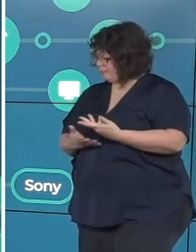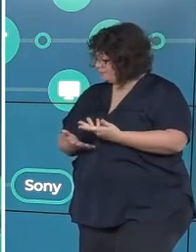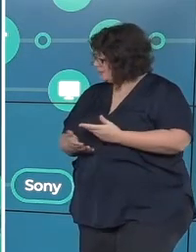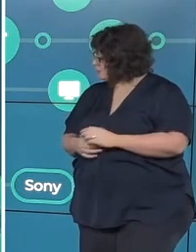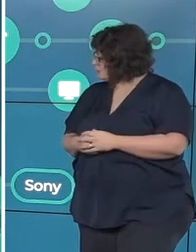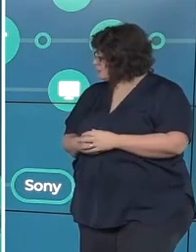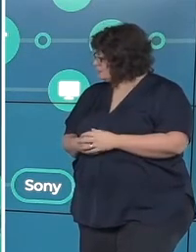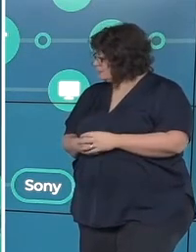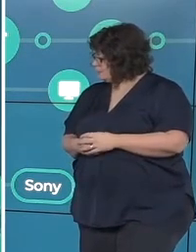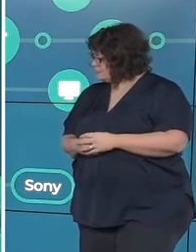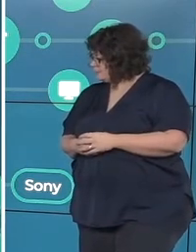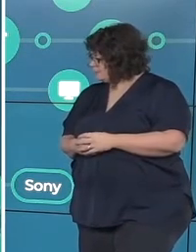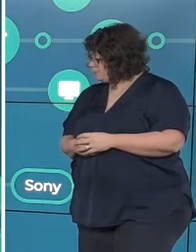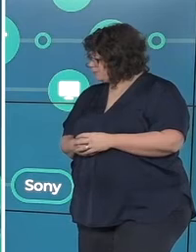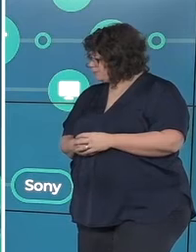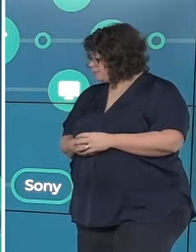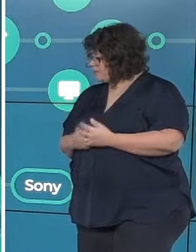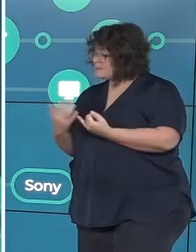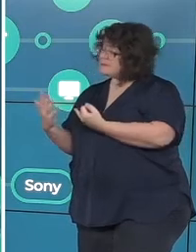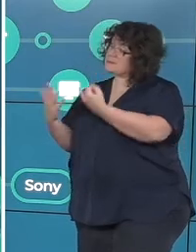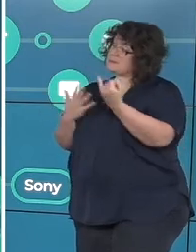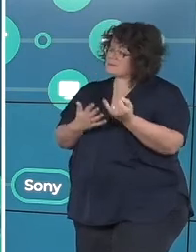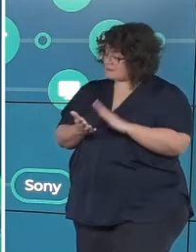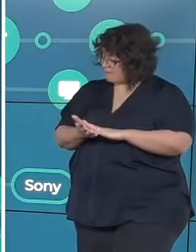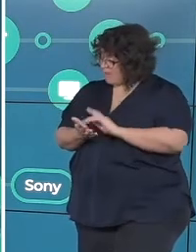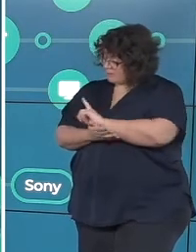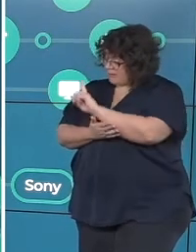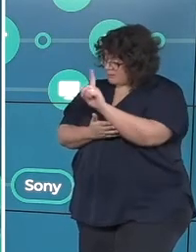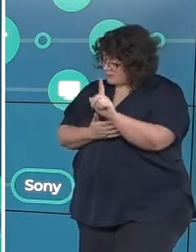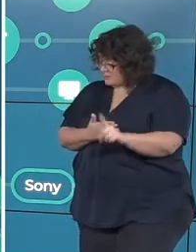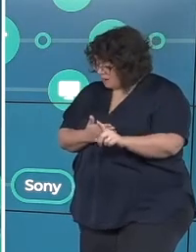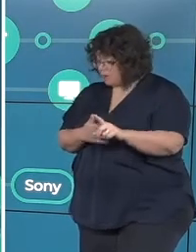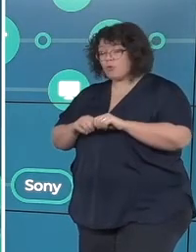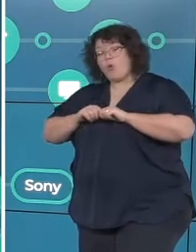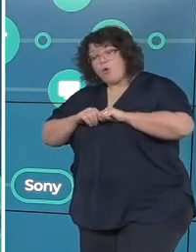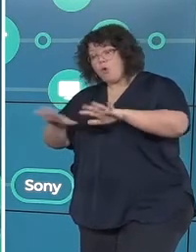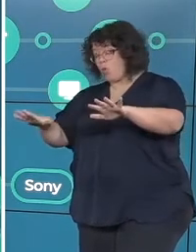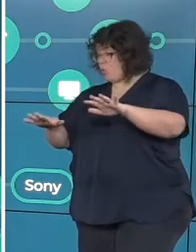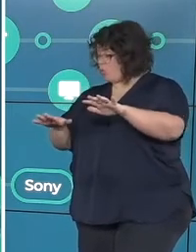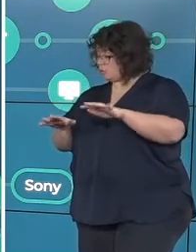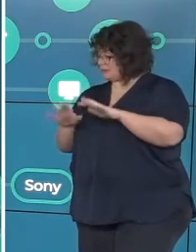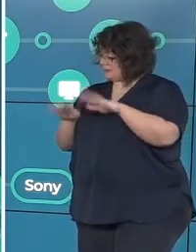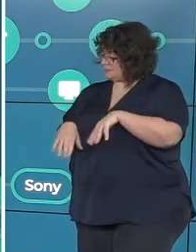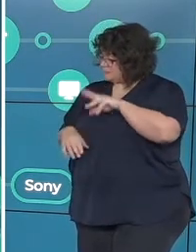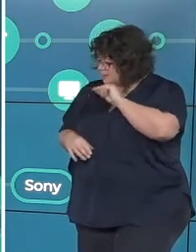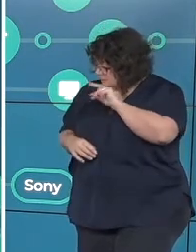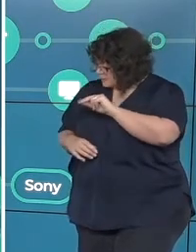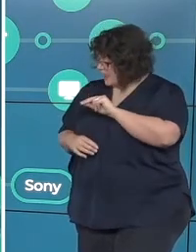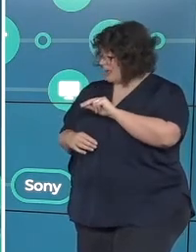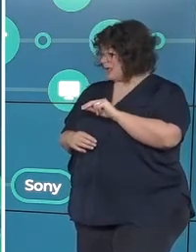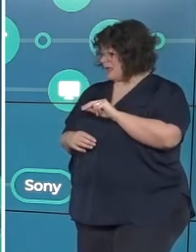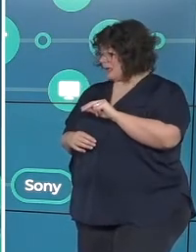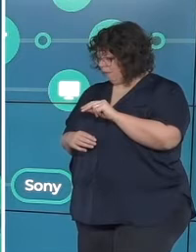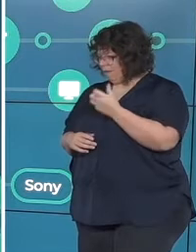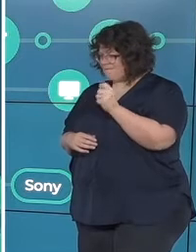later, launching text-to-speech and having word-by-word highlighting in there. And that moment of knowing a simple conversation,